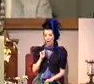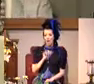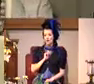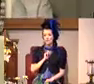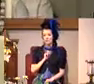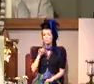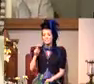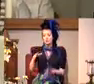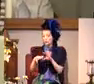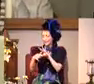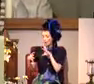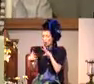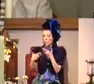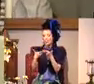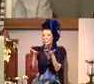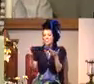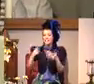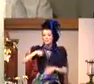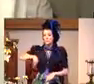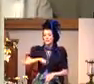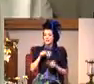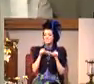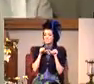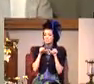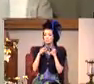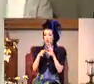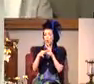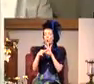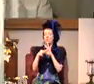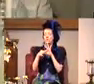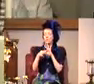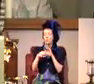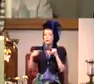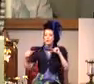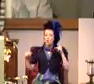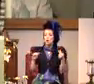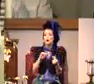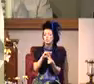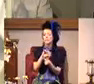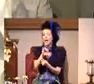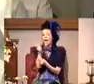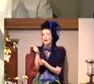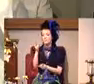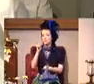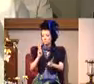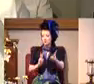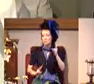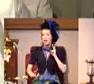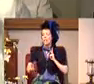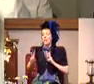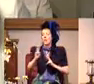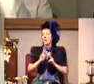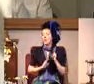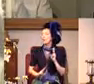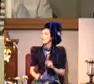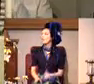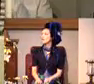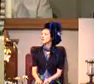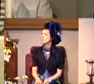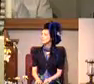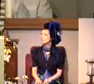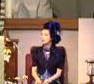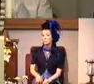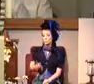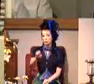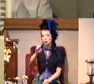need to let go of is the things that we continue to hold on to when we perhaps hurt other people. What would it be like when you go back